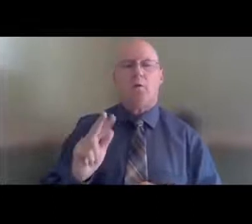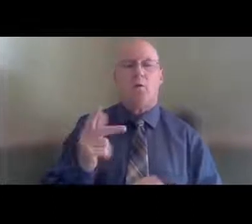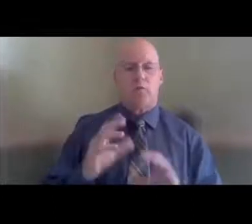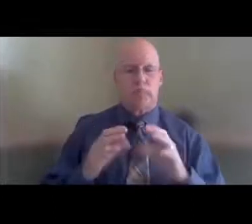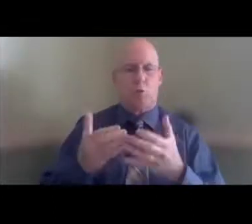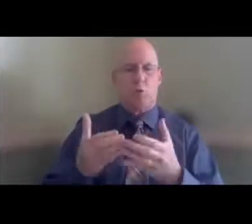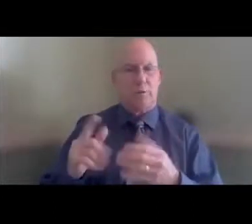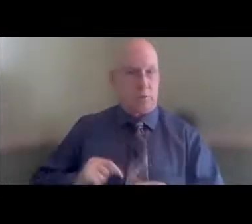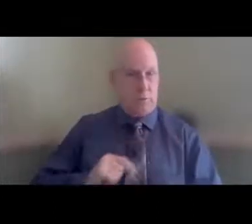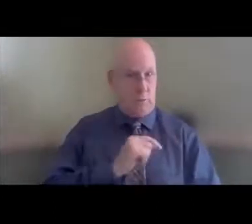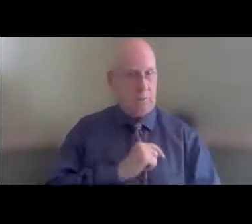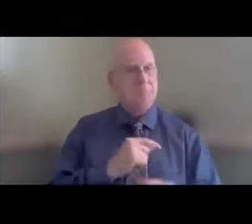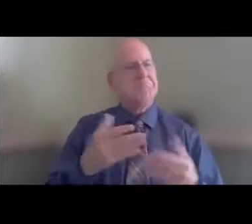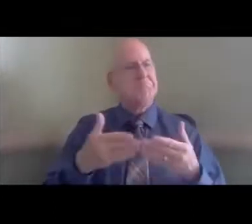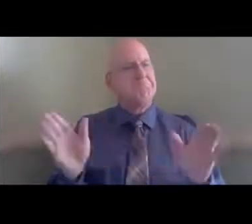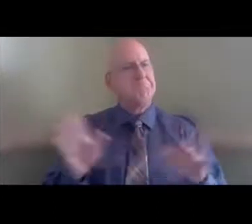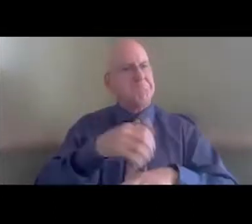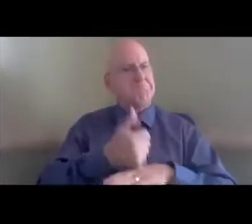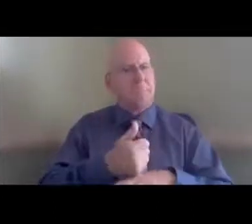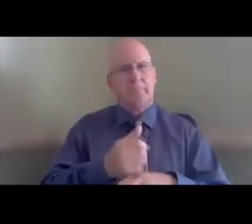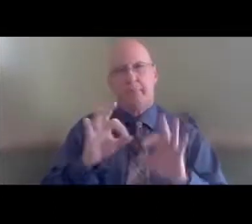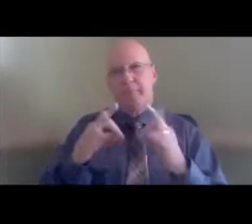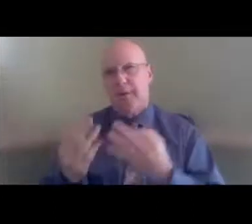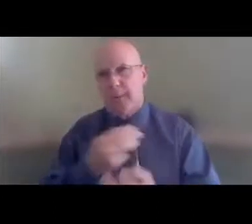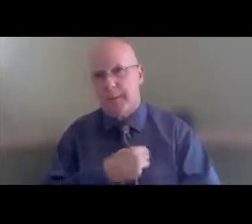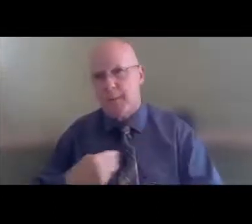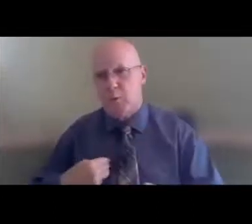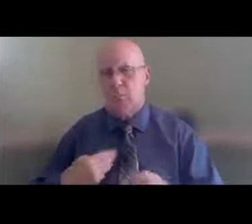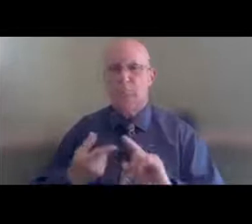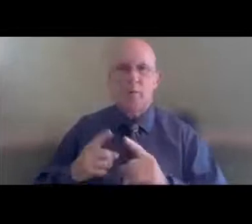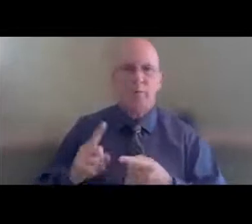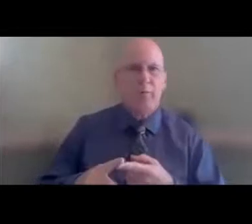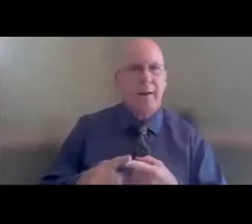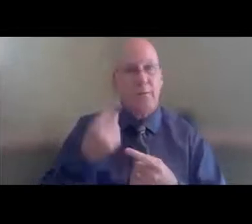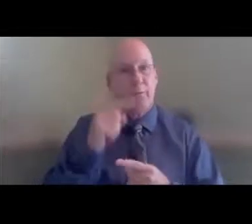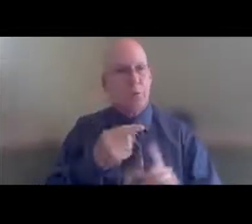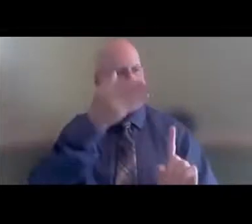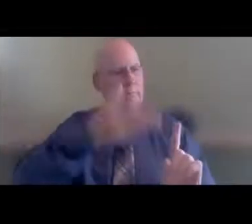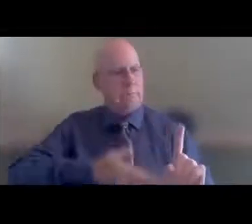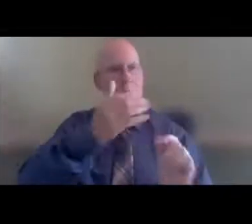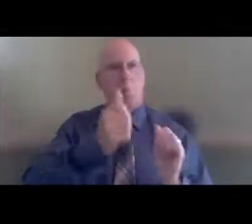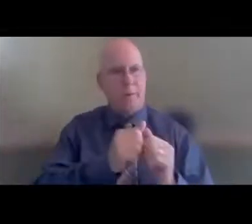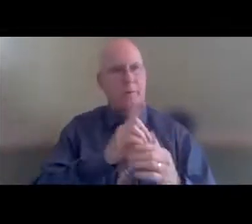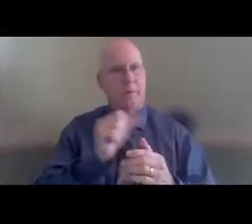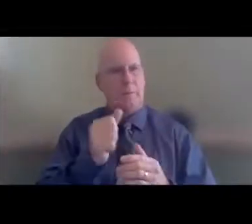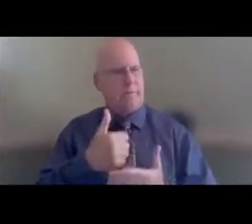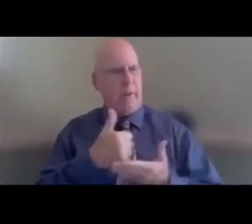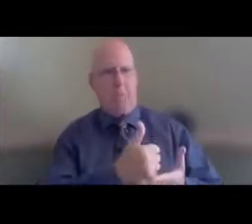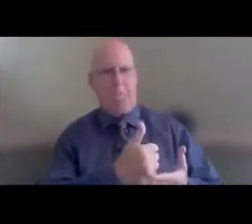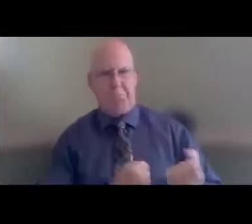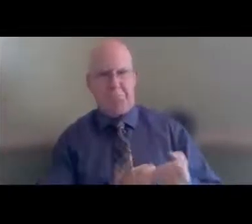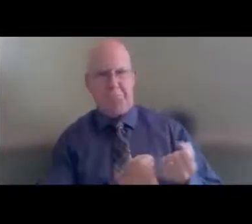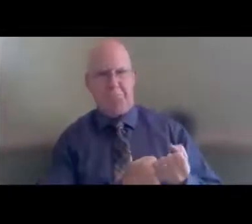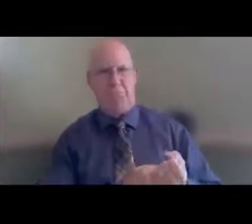I mentioned, they're generally set up by a family member or a friend for an individual with a disability.